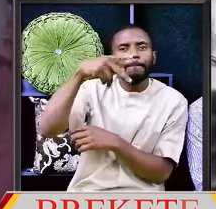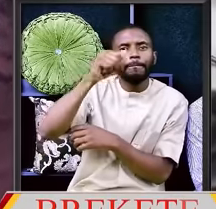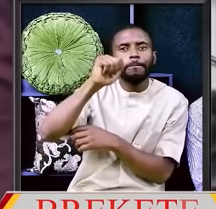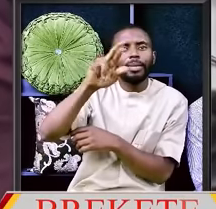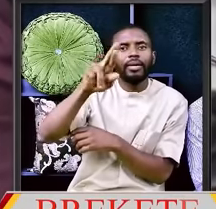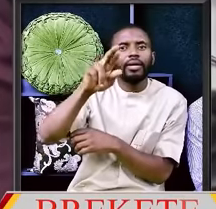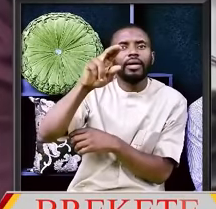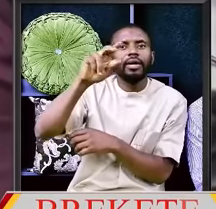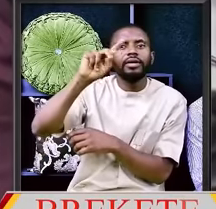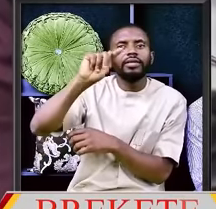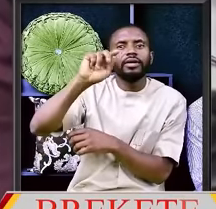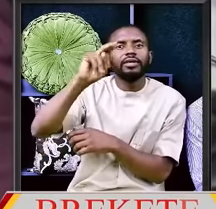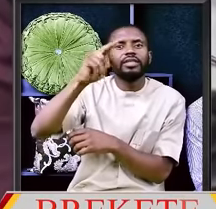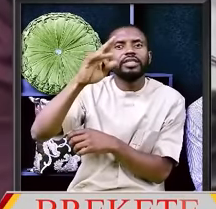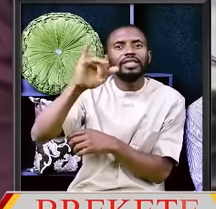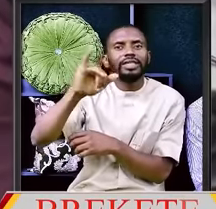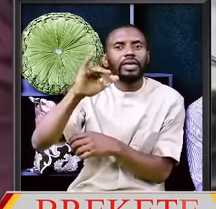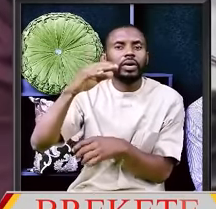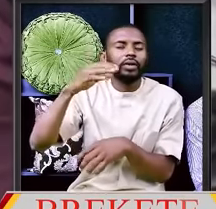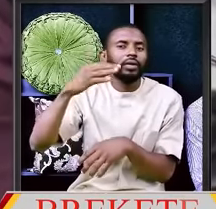why are you superimposing it on him?